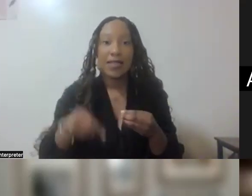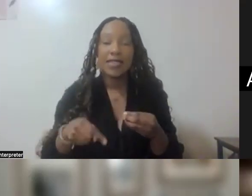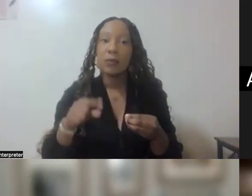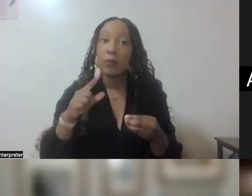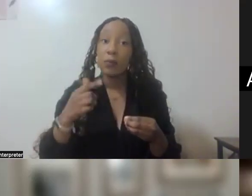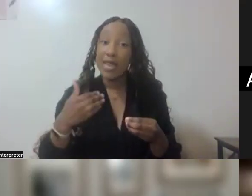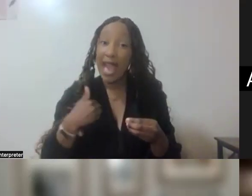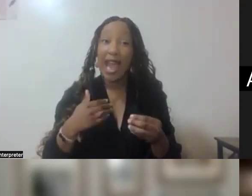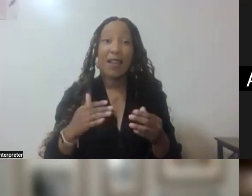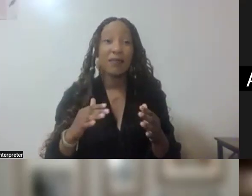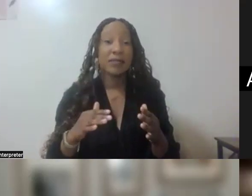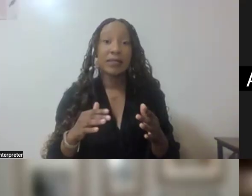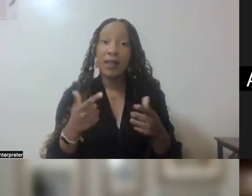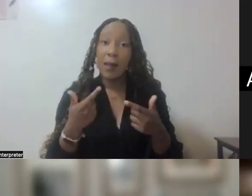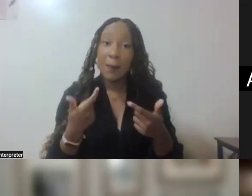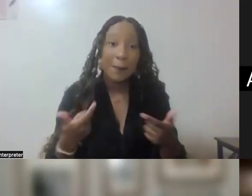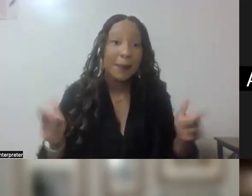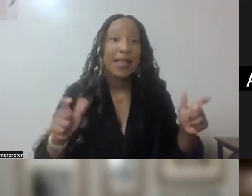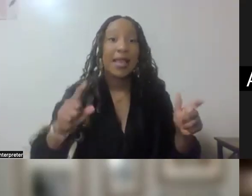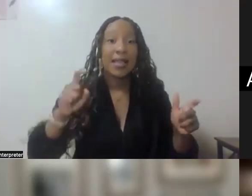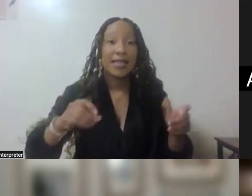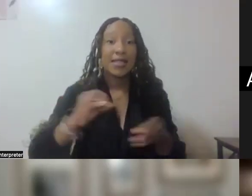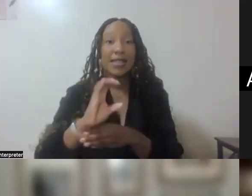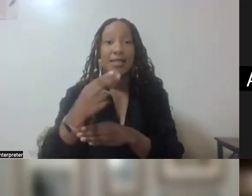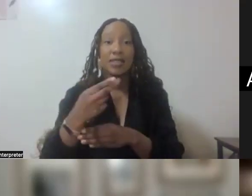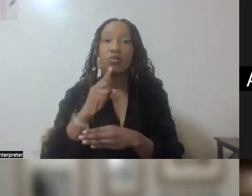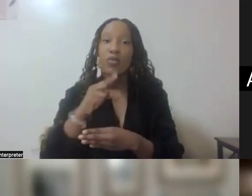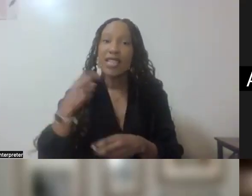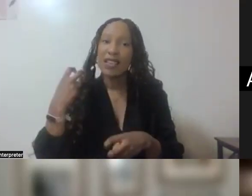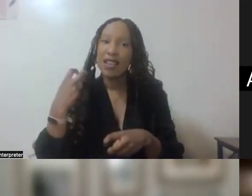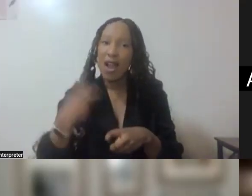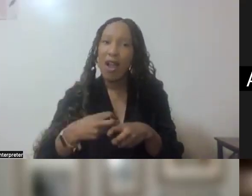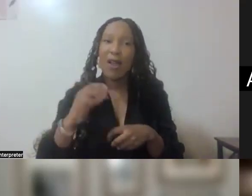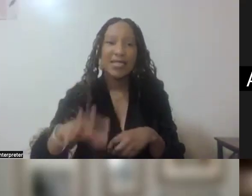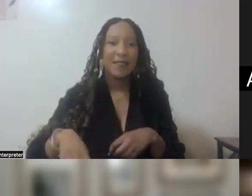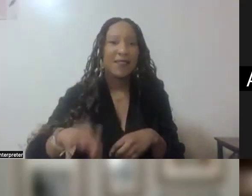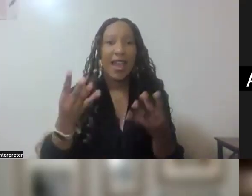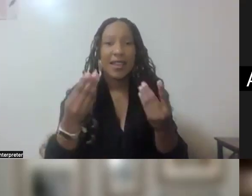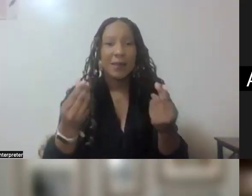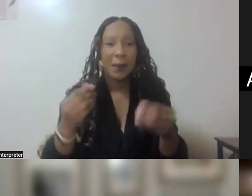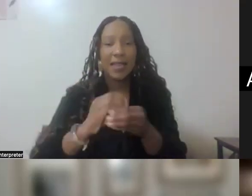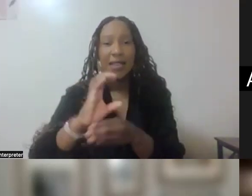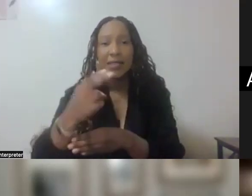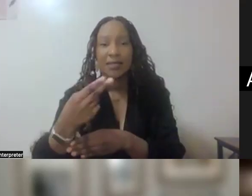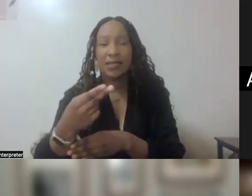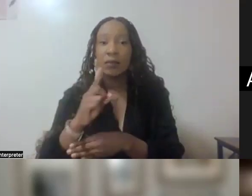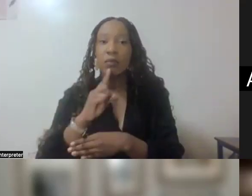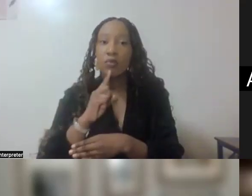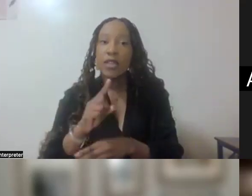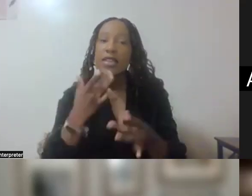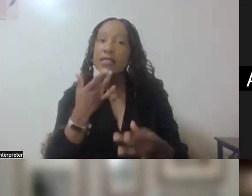Heights. Property in Columbia Heights is very difficult to come by. So we are fortunate that we do have this publicly owned